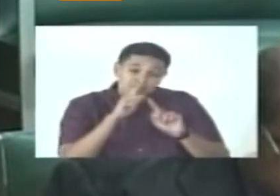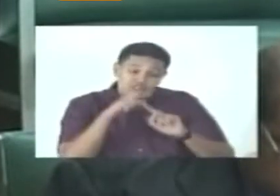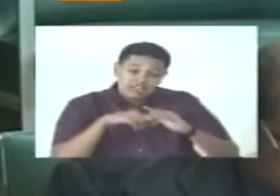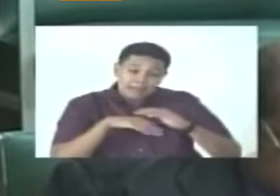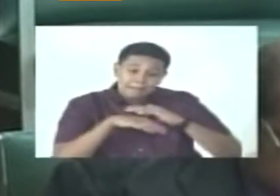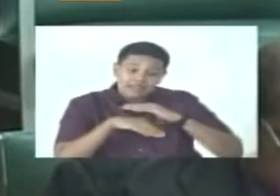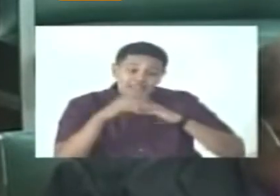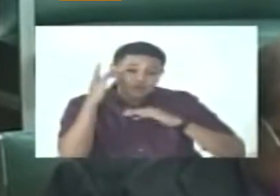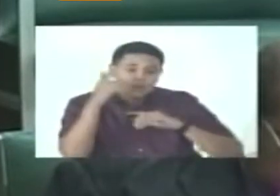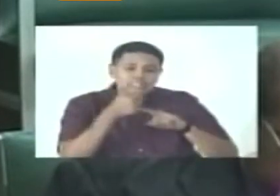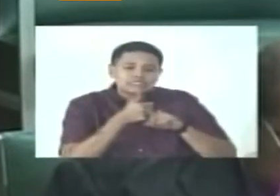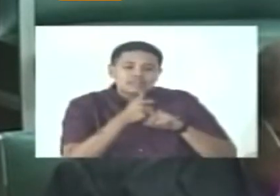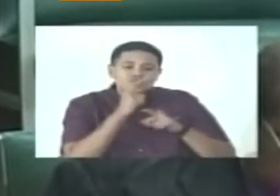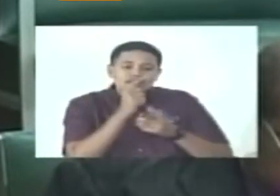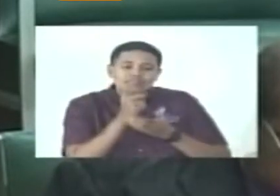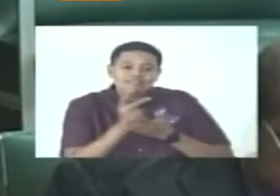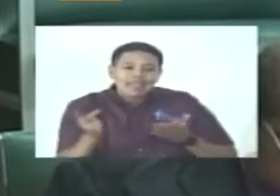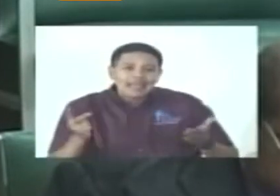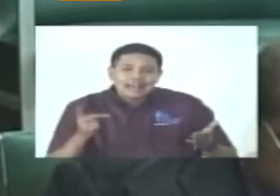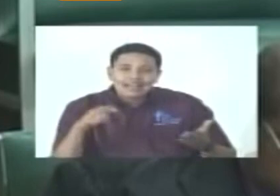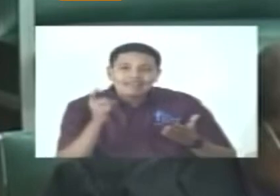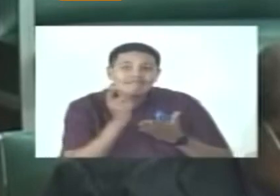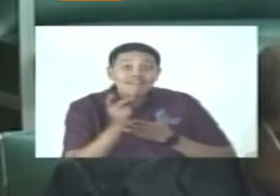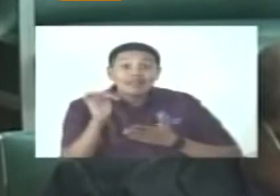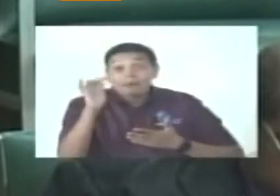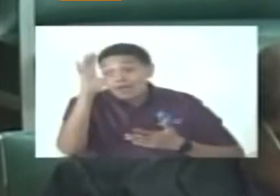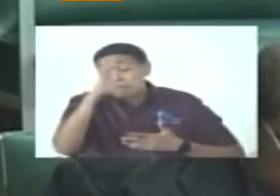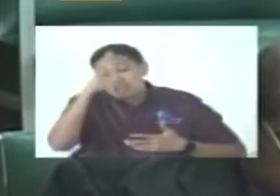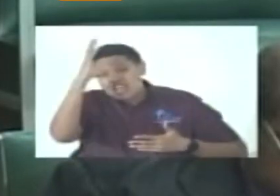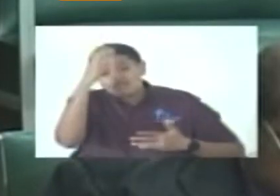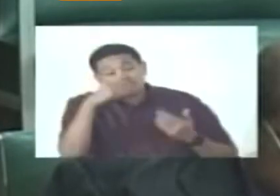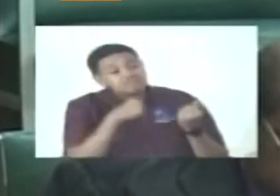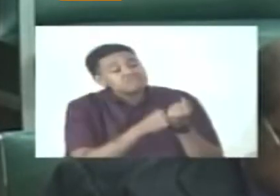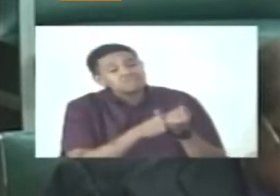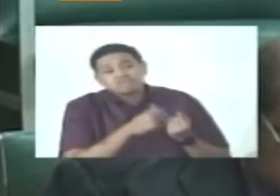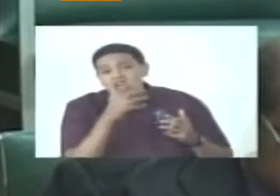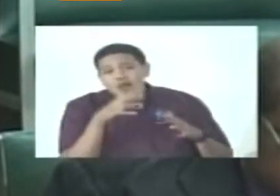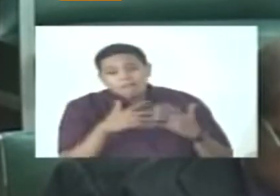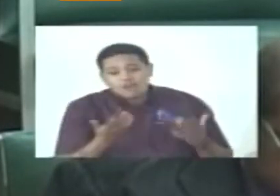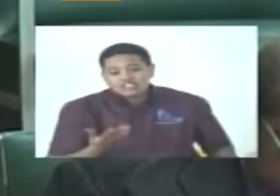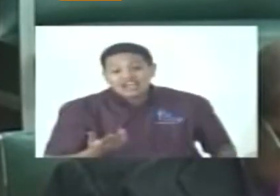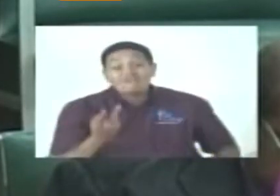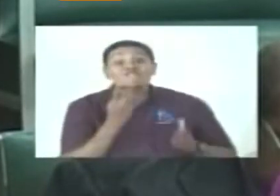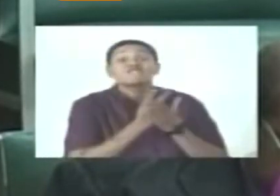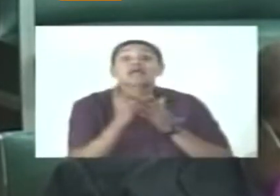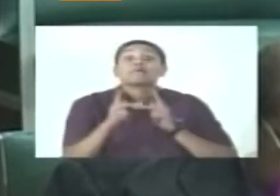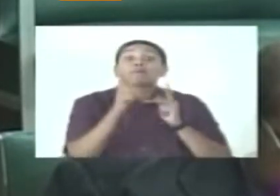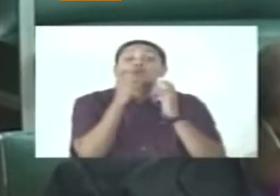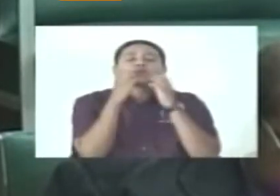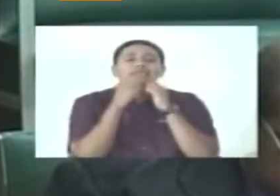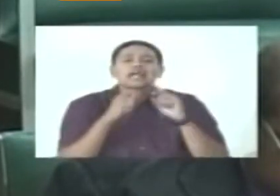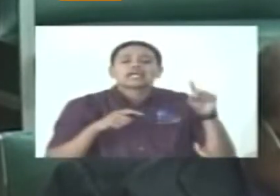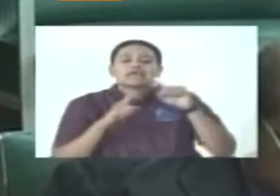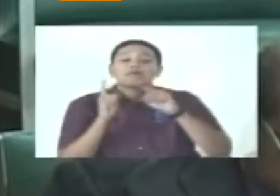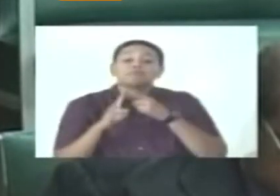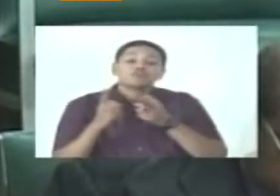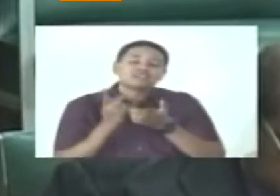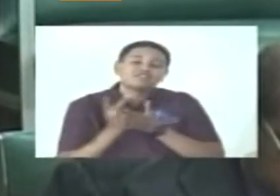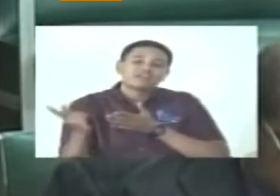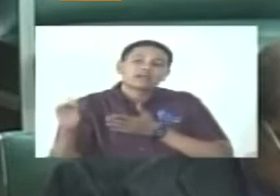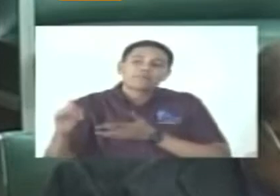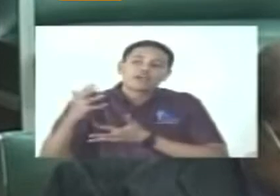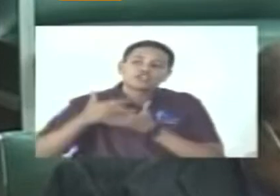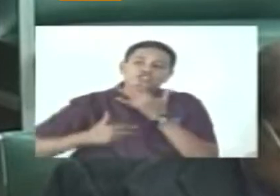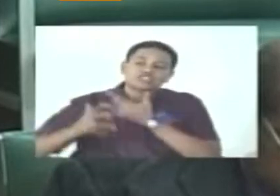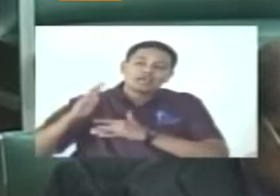basically because they are failed. They are failed by parents, they are failed by caregivers, and ultimately, they are failed by the society.